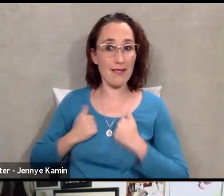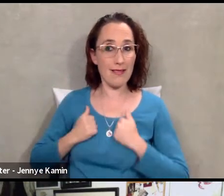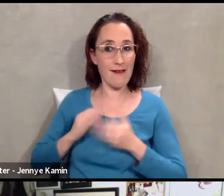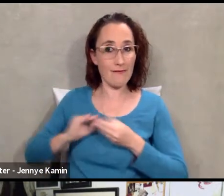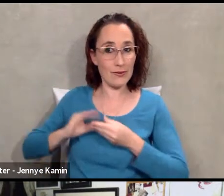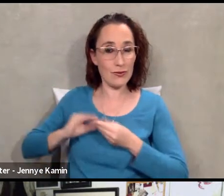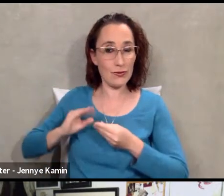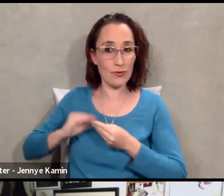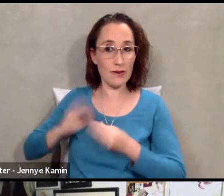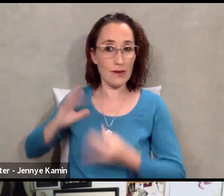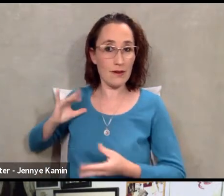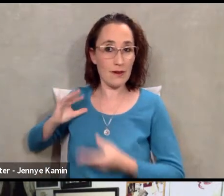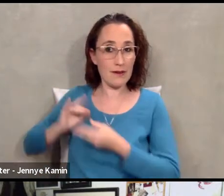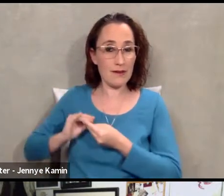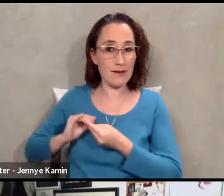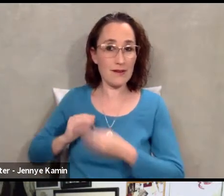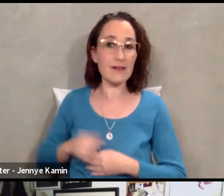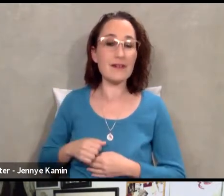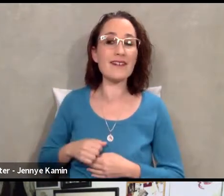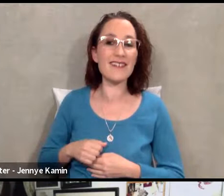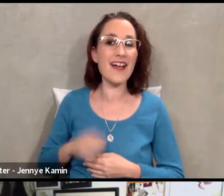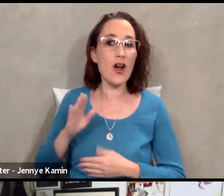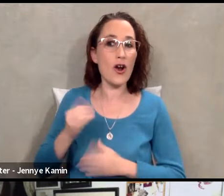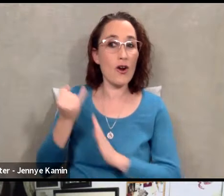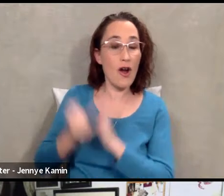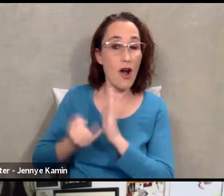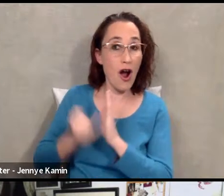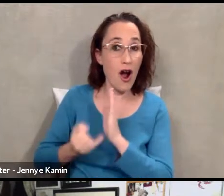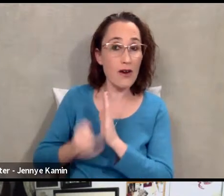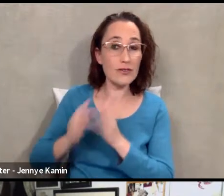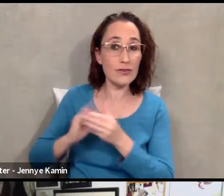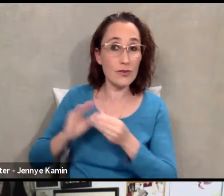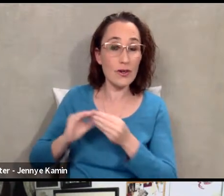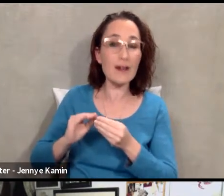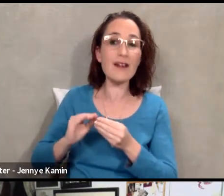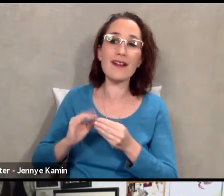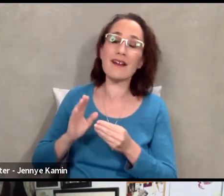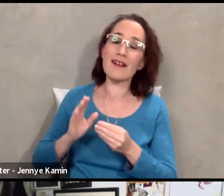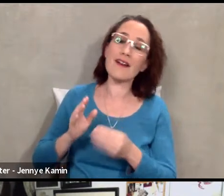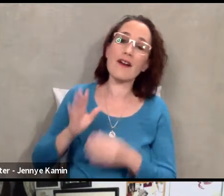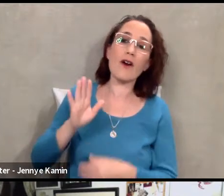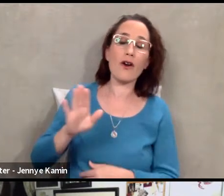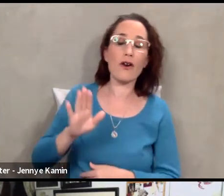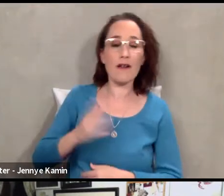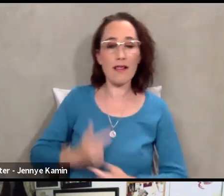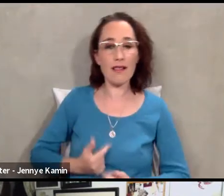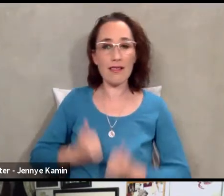and her a story of her art and the kind of journey her journey as an artist,